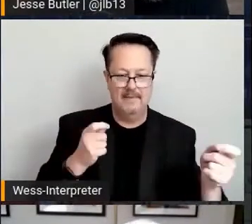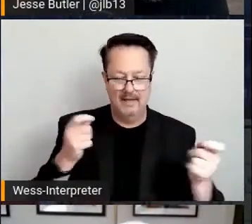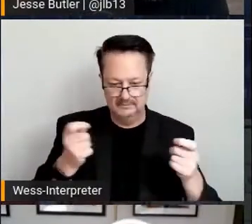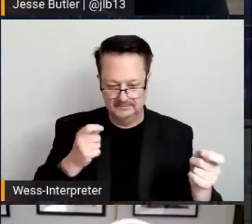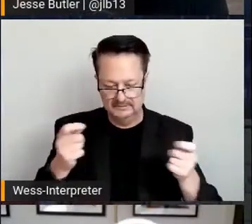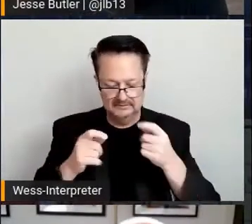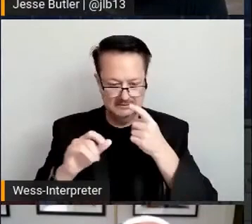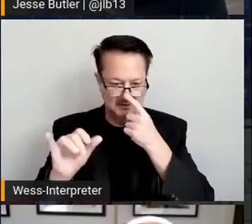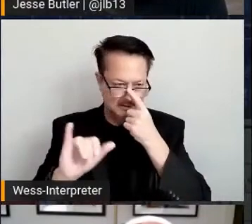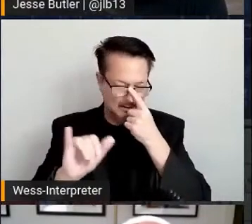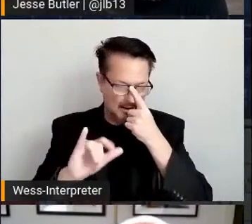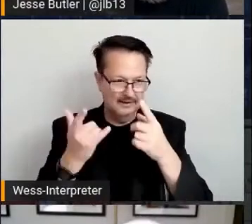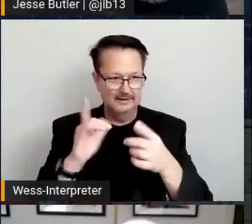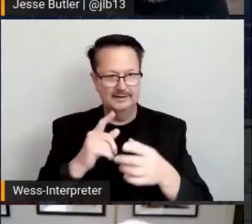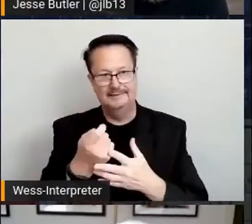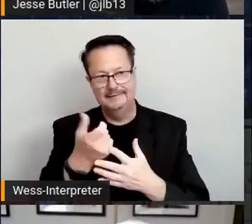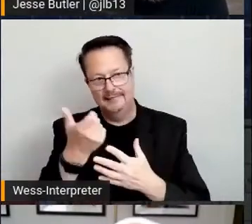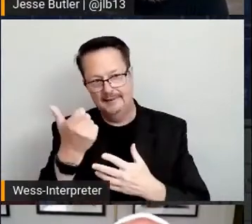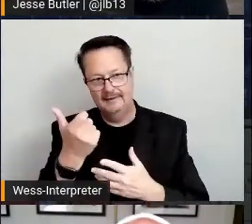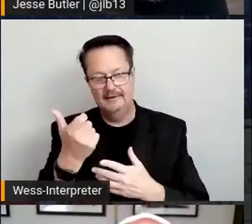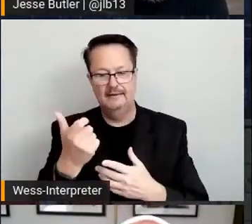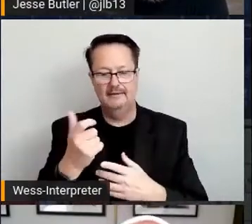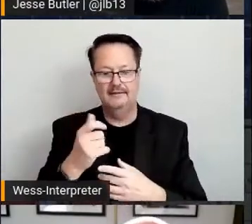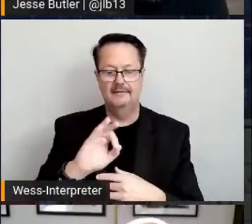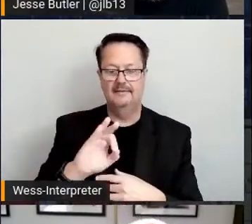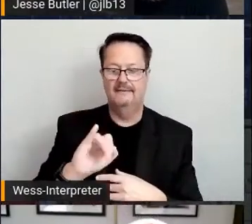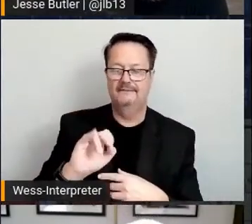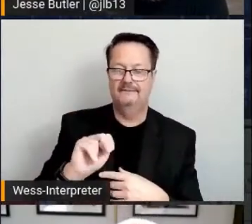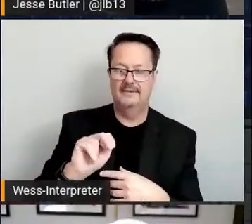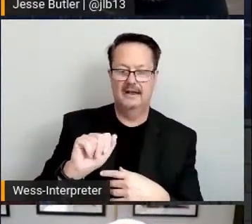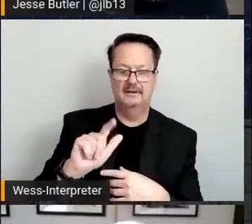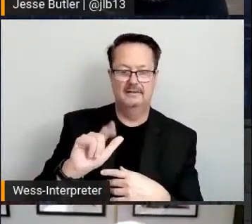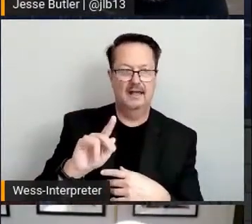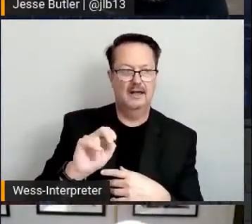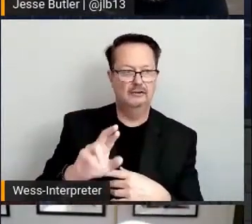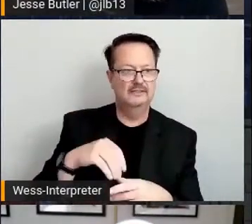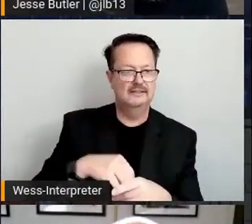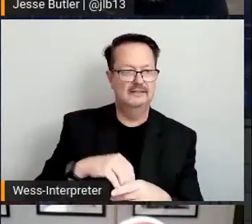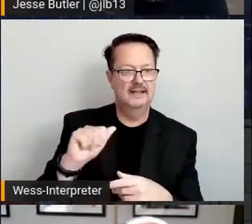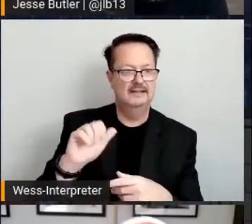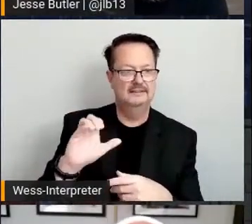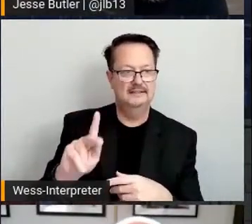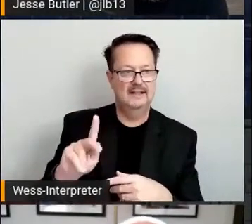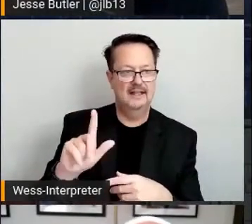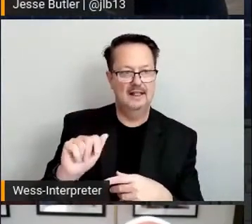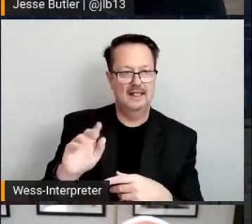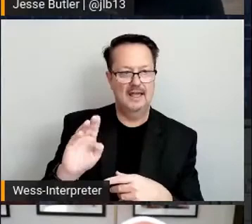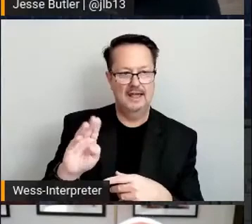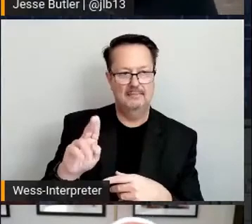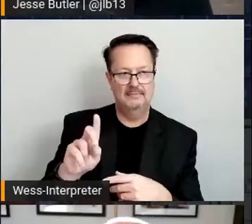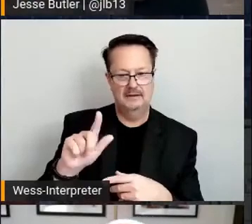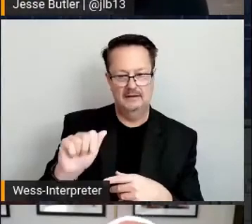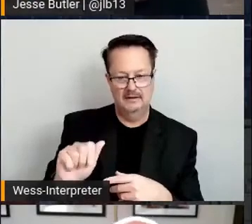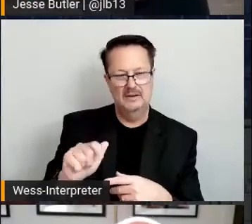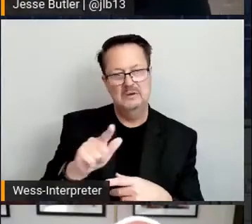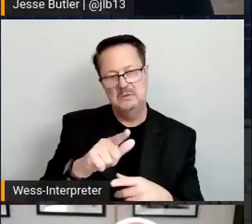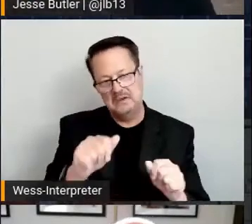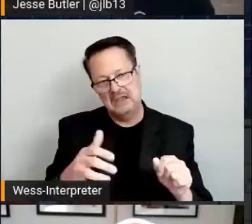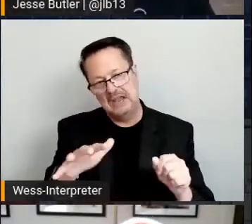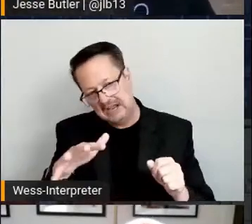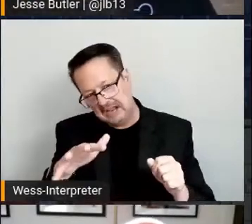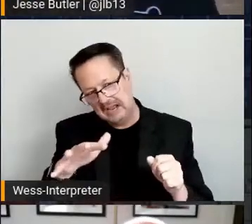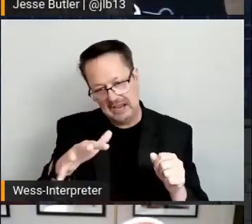like detaching or deleting the finalizer in ACK land. So you can kind of